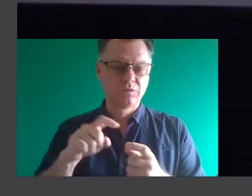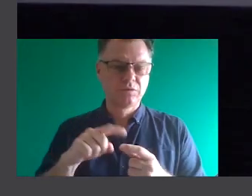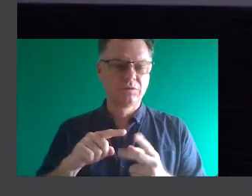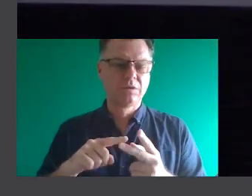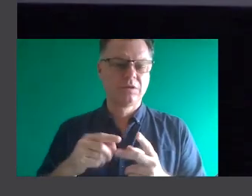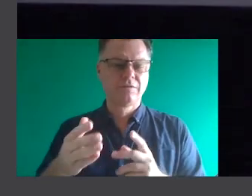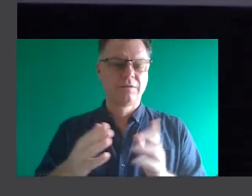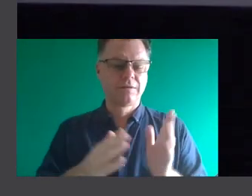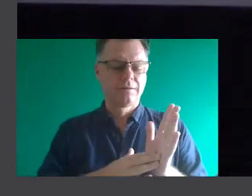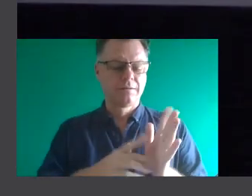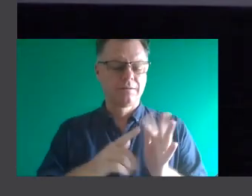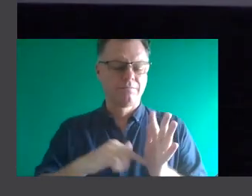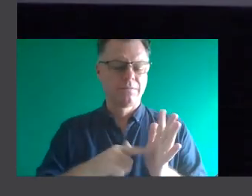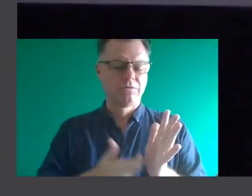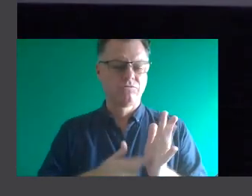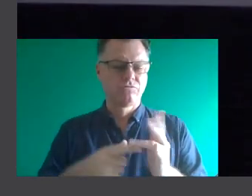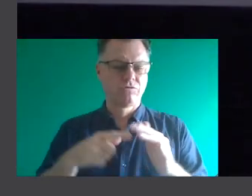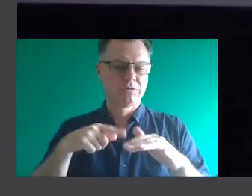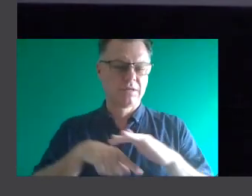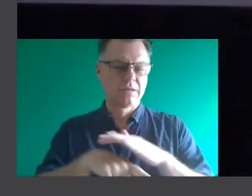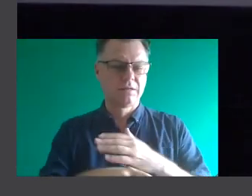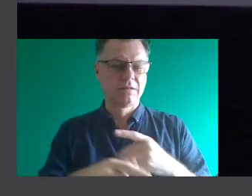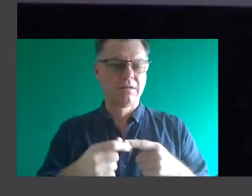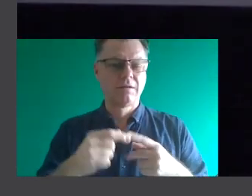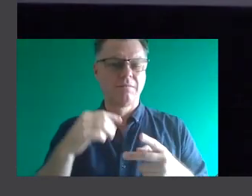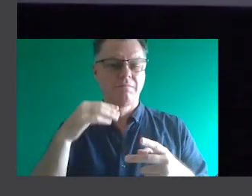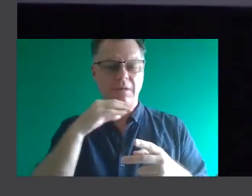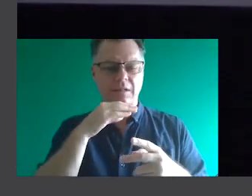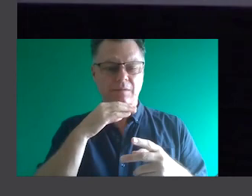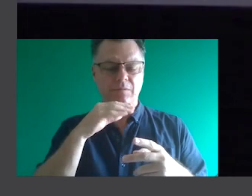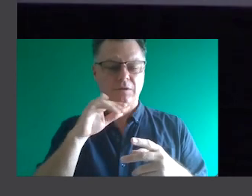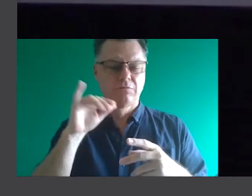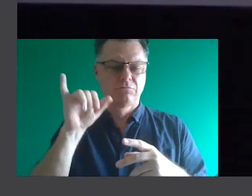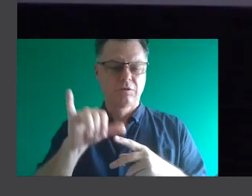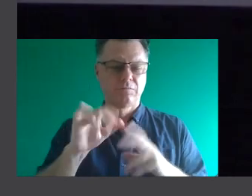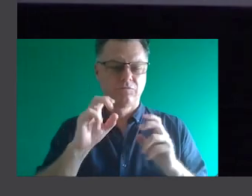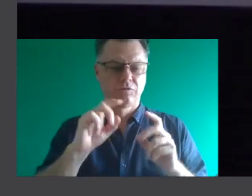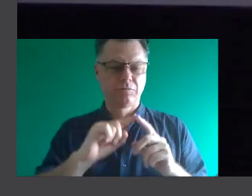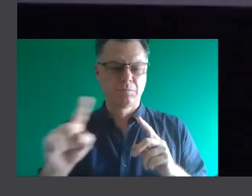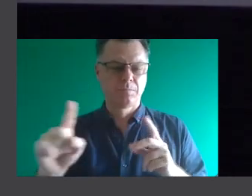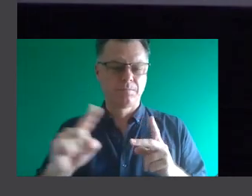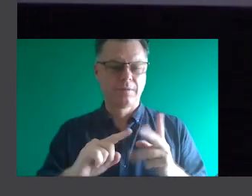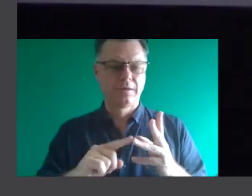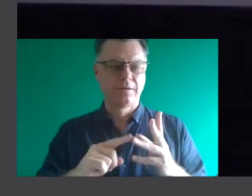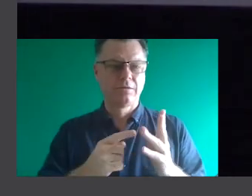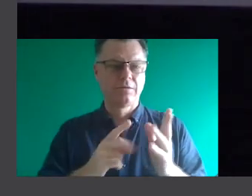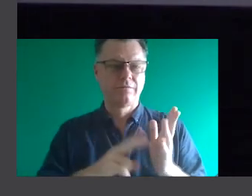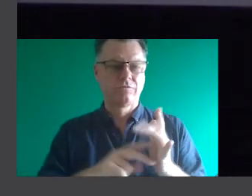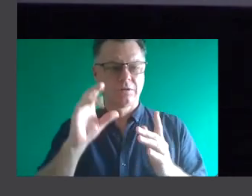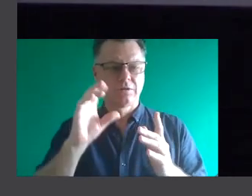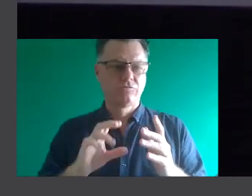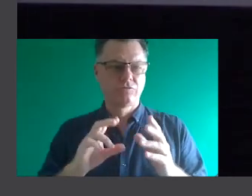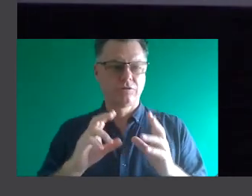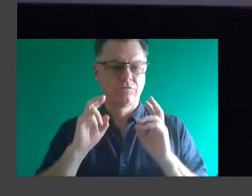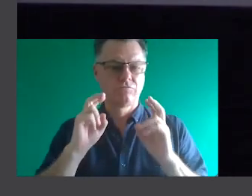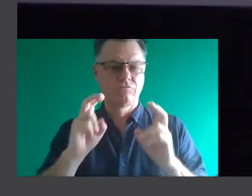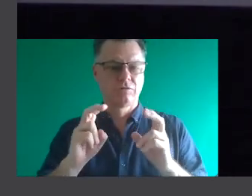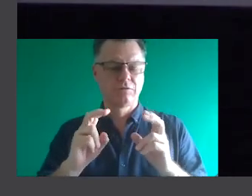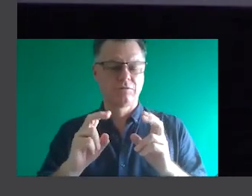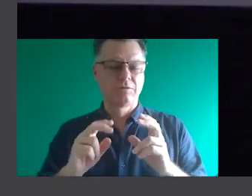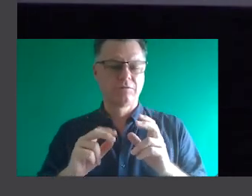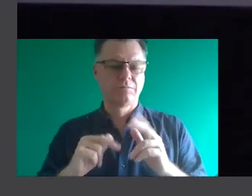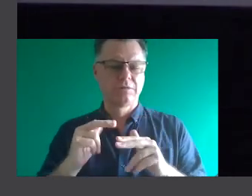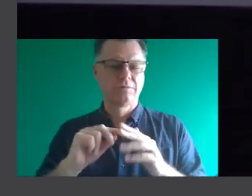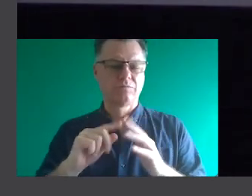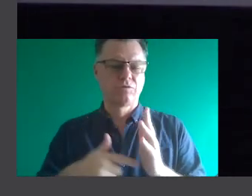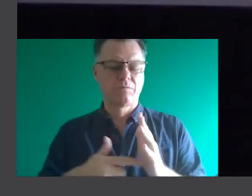development, procurement, and delivery of the Metro Tunnel Project, Melbourne Airport Rail, and Regional Rail Revival